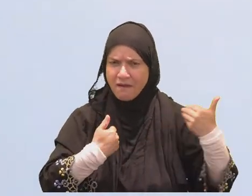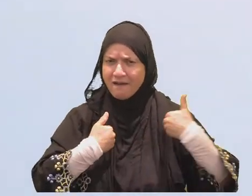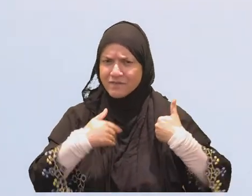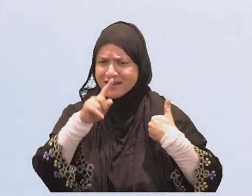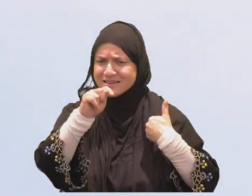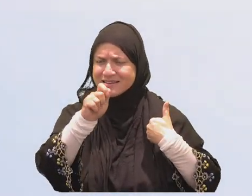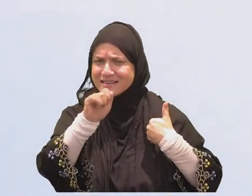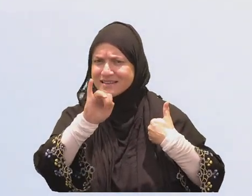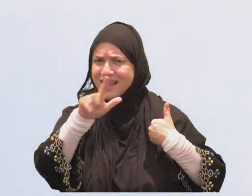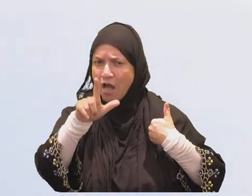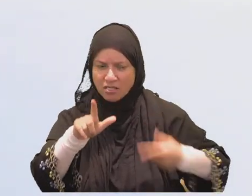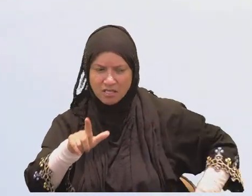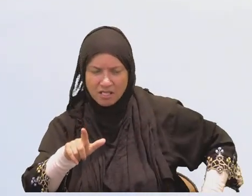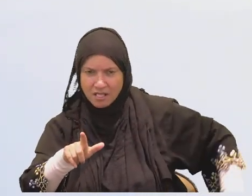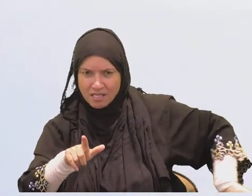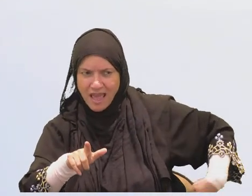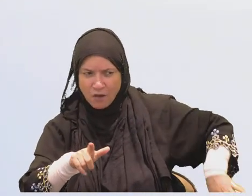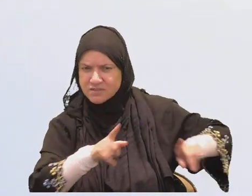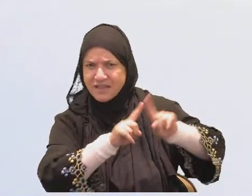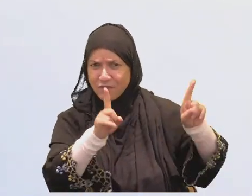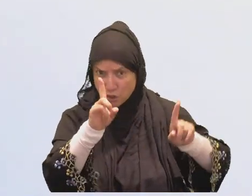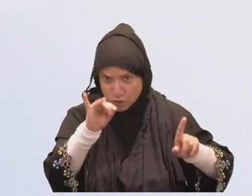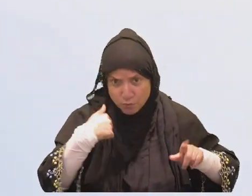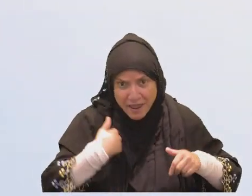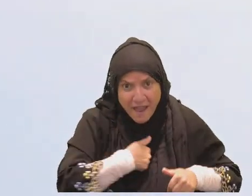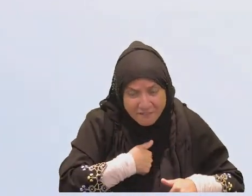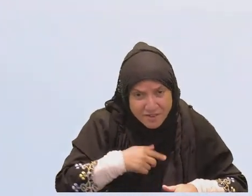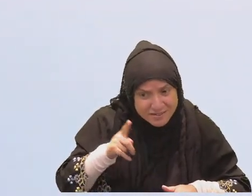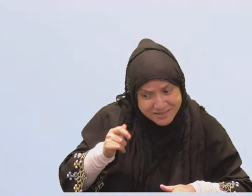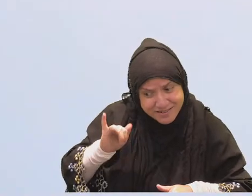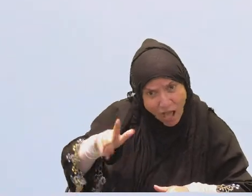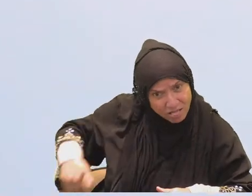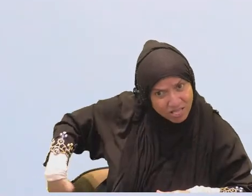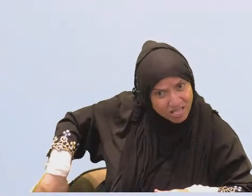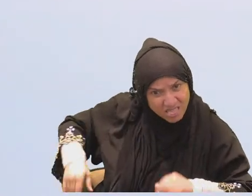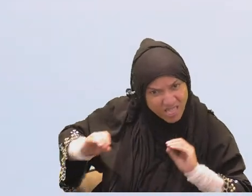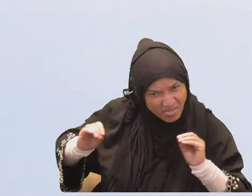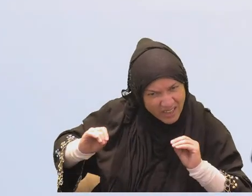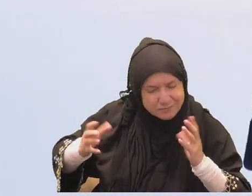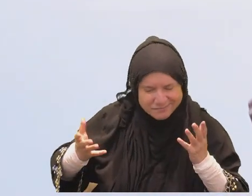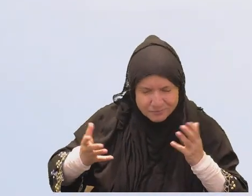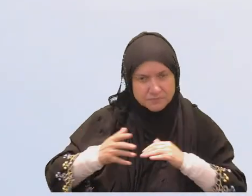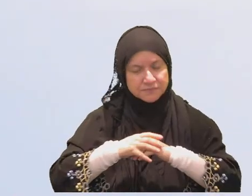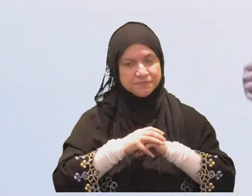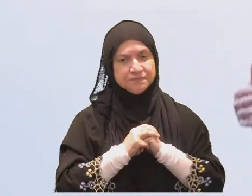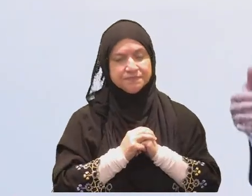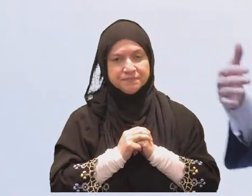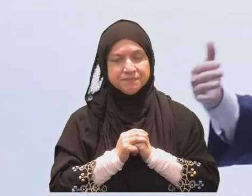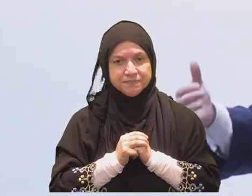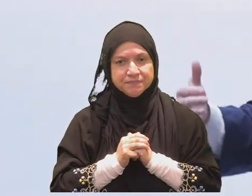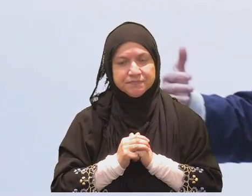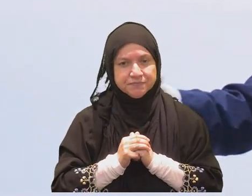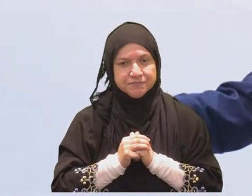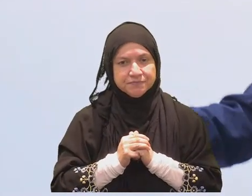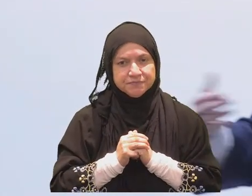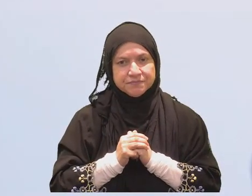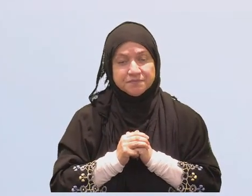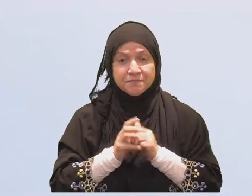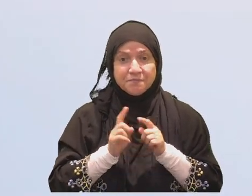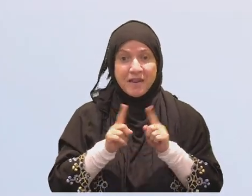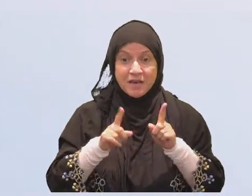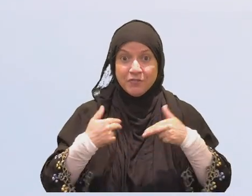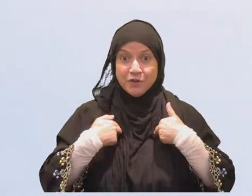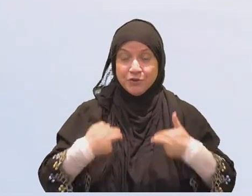and that's a test for the human being. Because that accumulating knowledge, as it grows and grows and